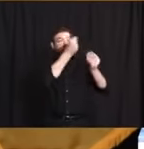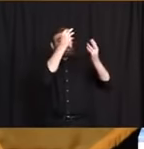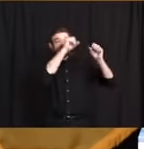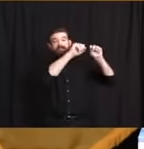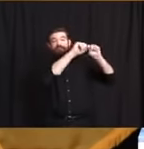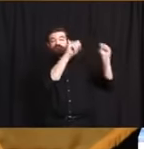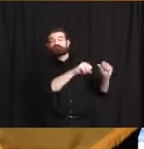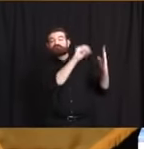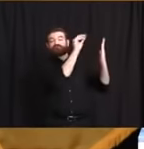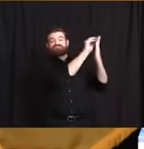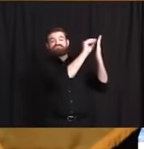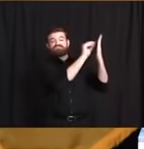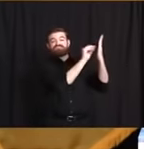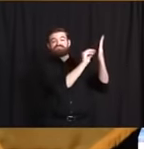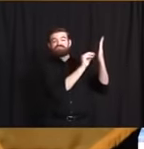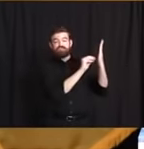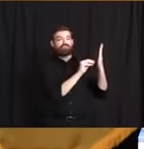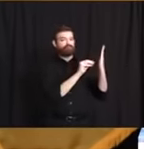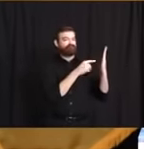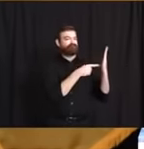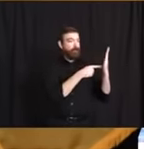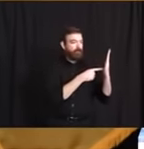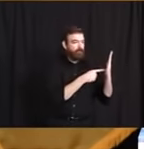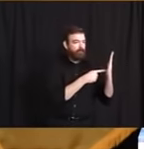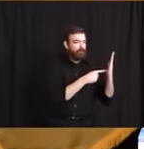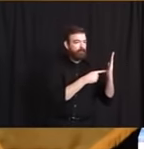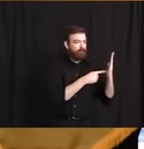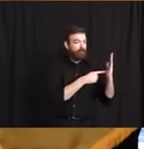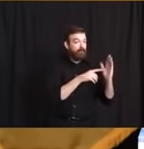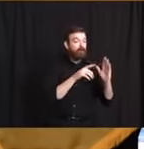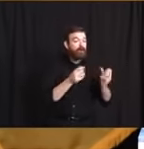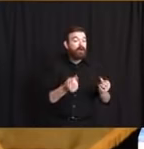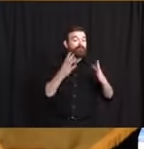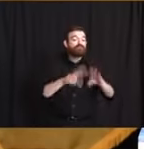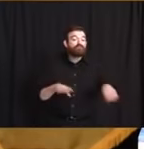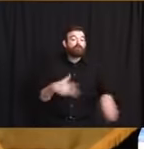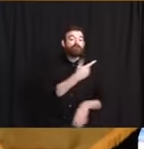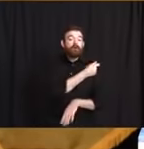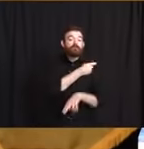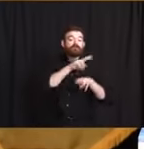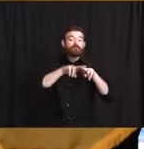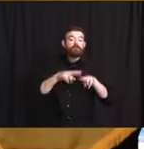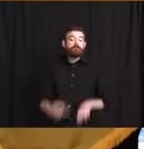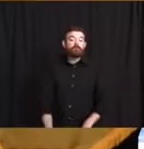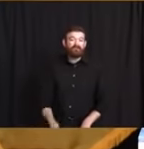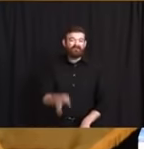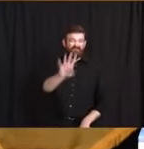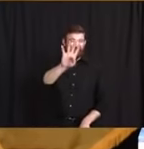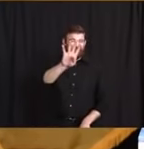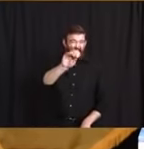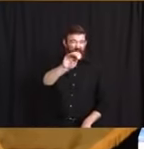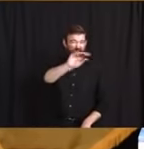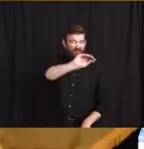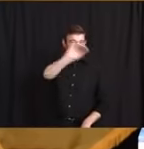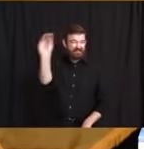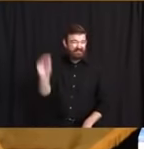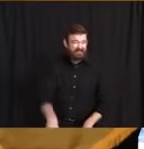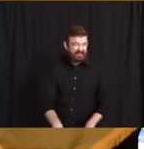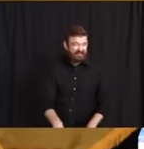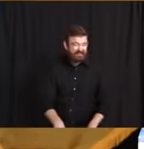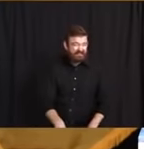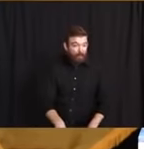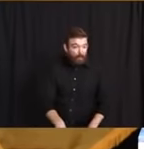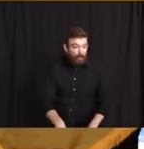in pediatric vaccines administered for children aged 2 or younger, and a 60% decrease